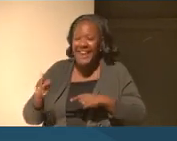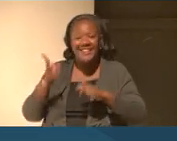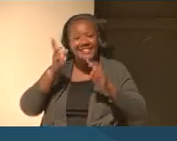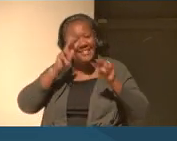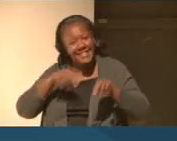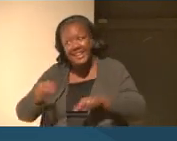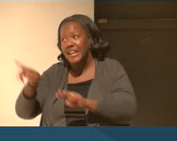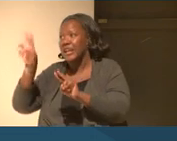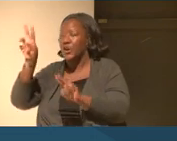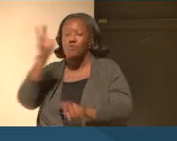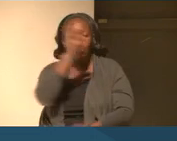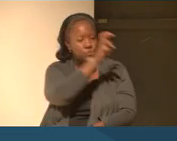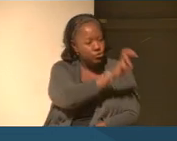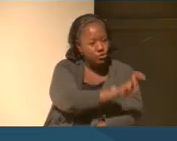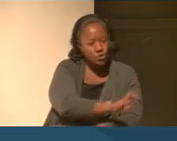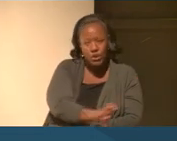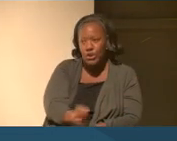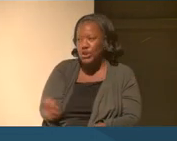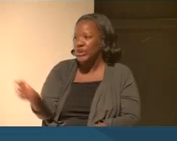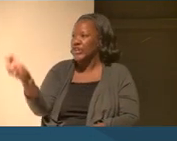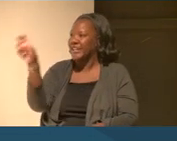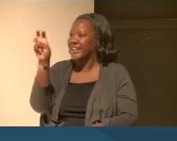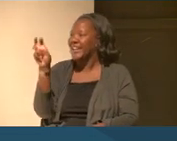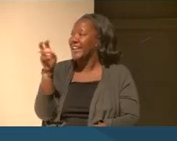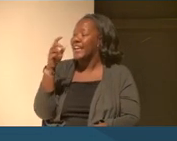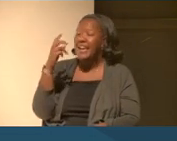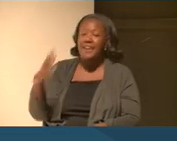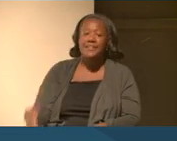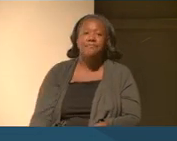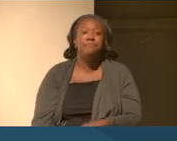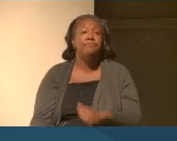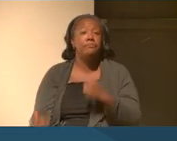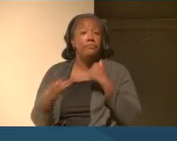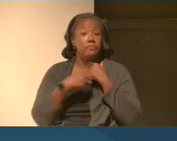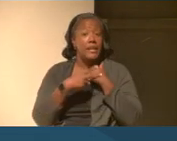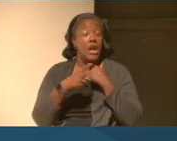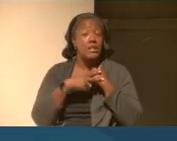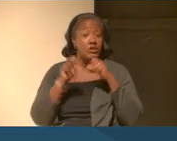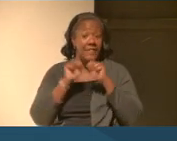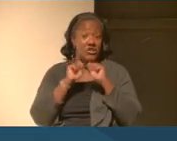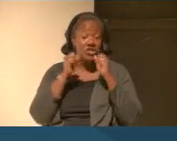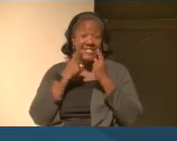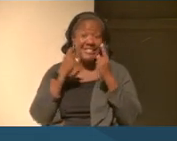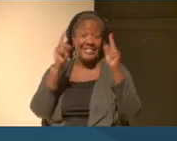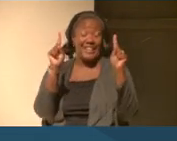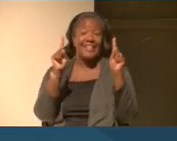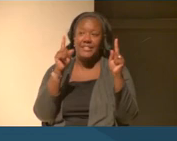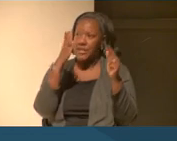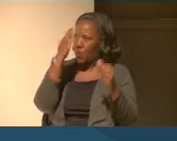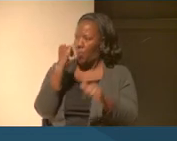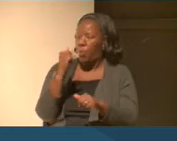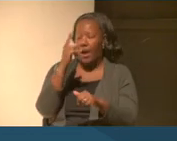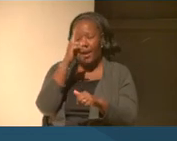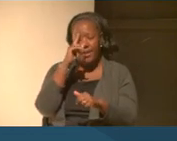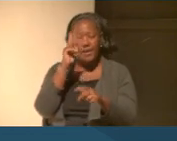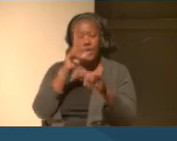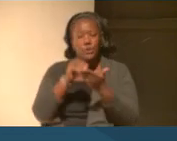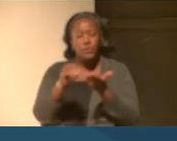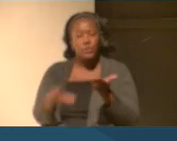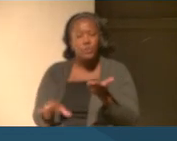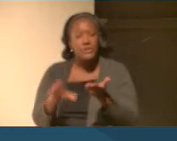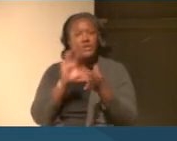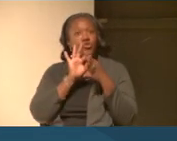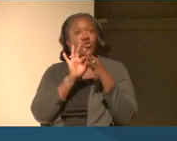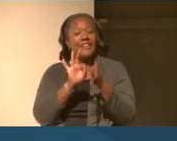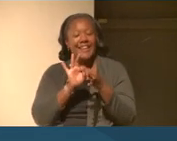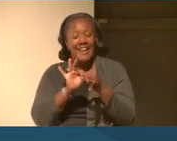journey. Her journey is the hero's journey. And the thing about conservation success, which I think is why it relates so strongly, why students can relate